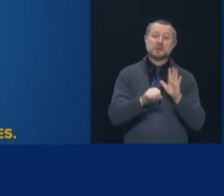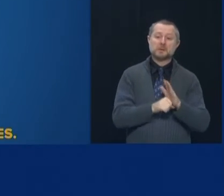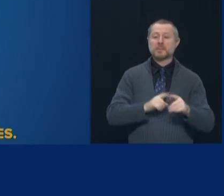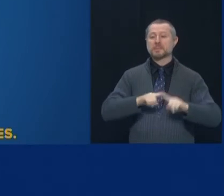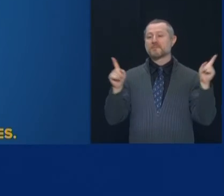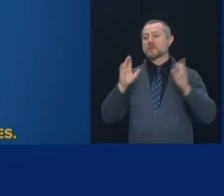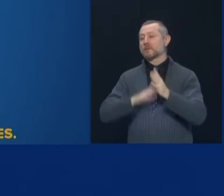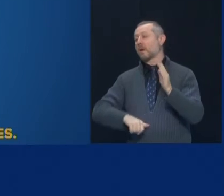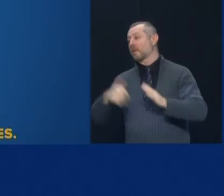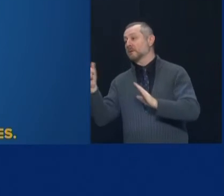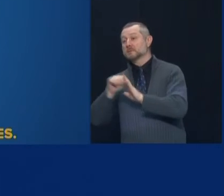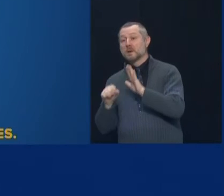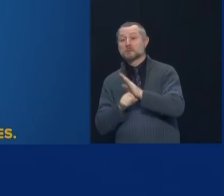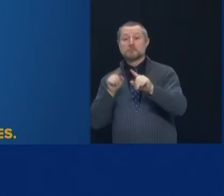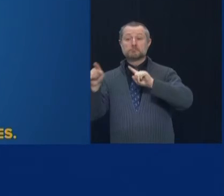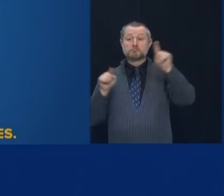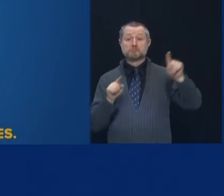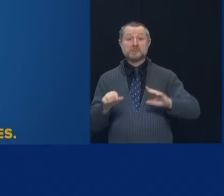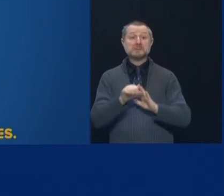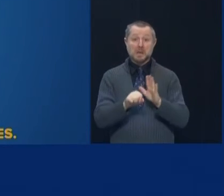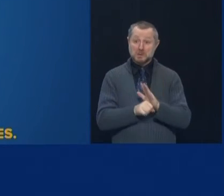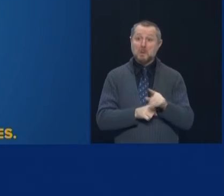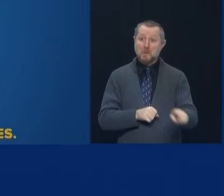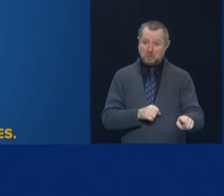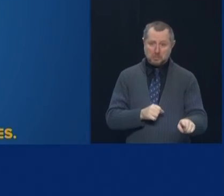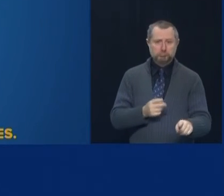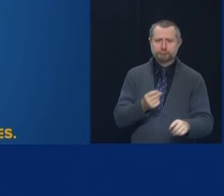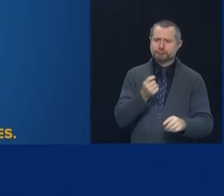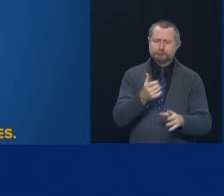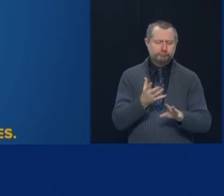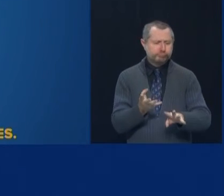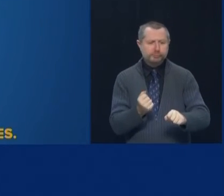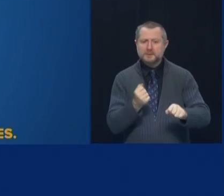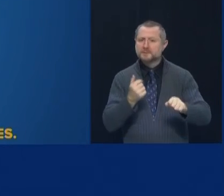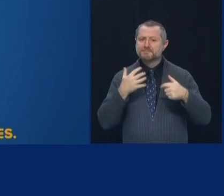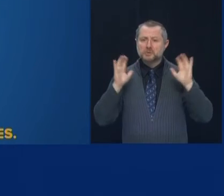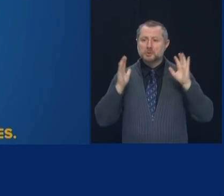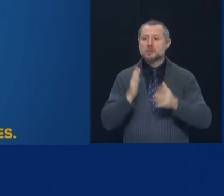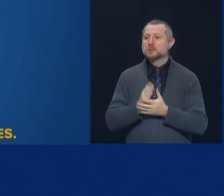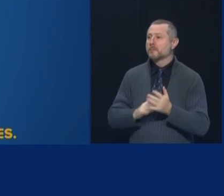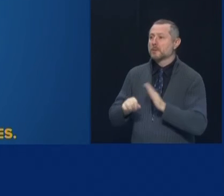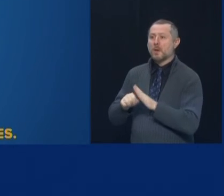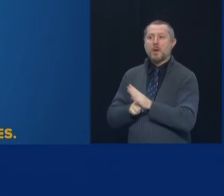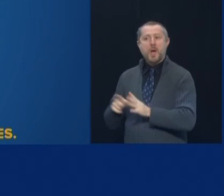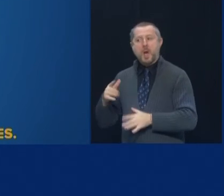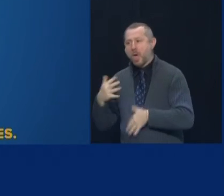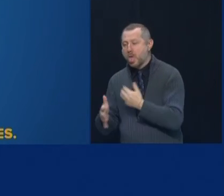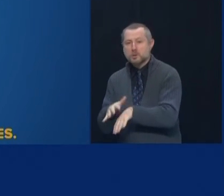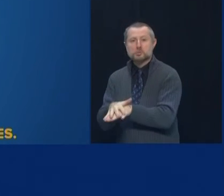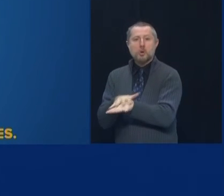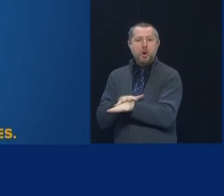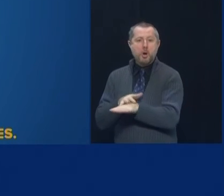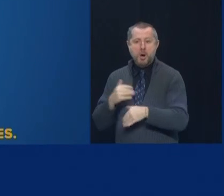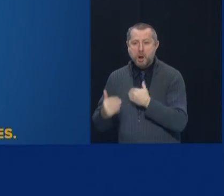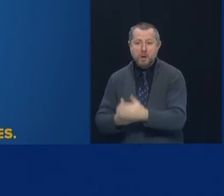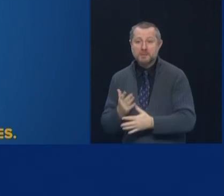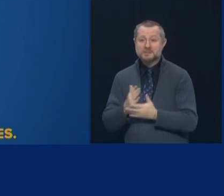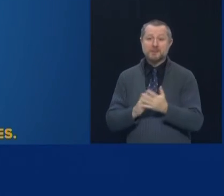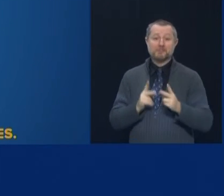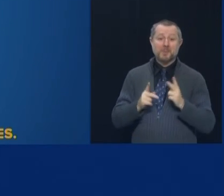well that state does, and depending on the receptivity of that state's